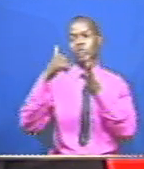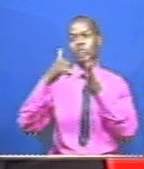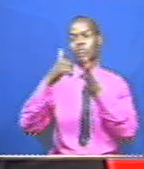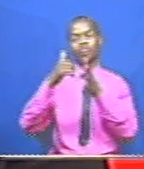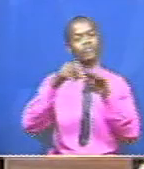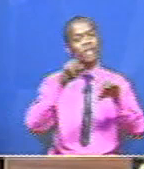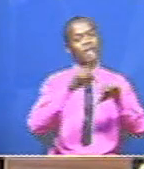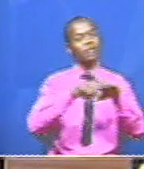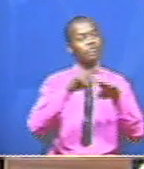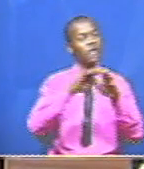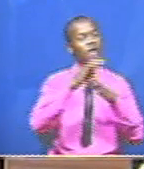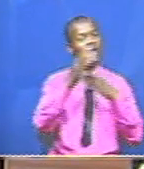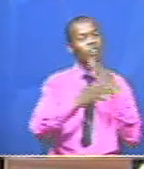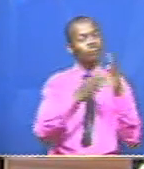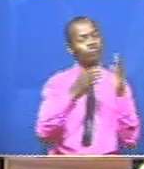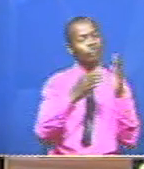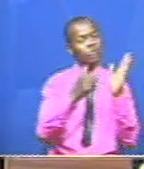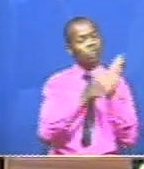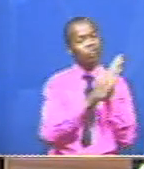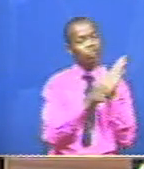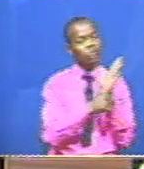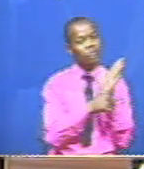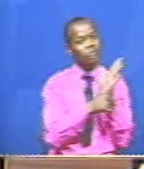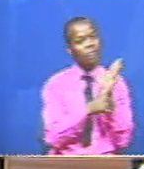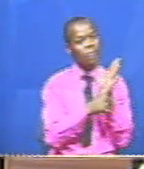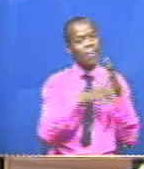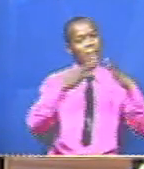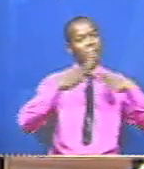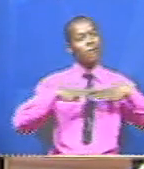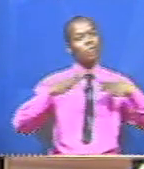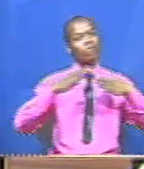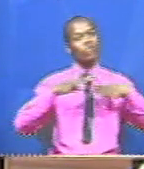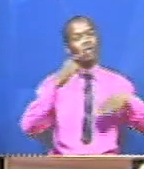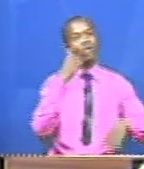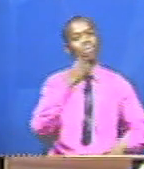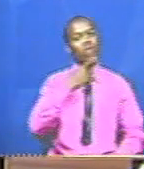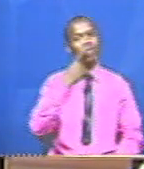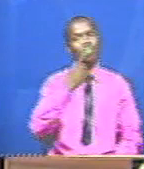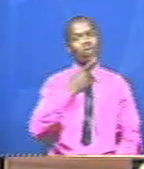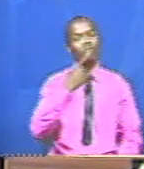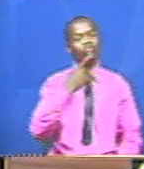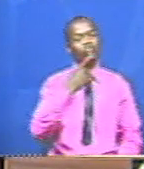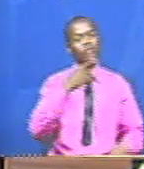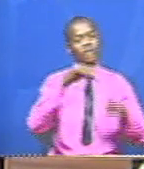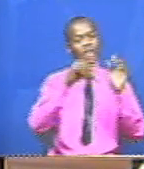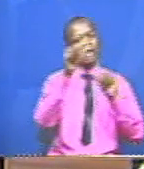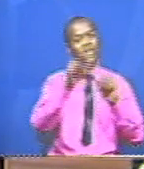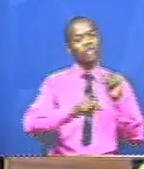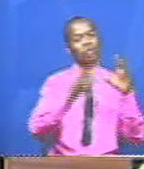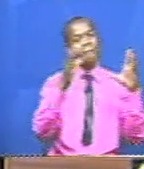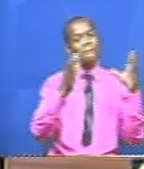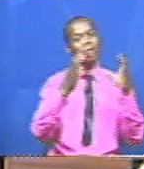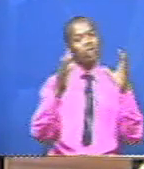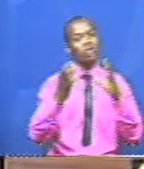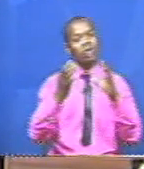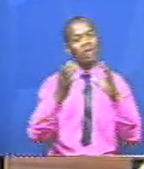wind up, the issue of people who are manning this regional bloc, do